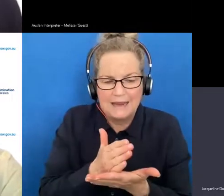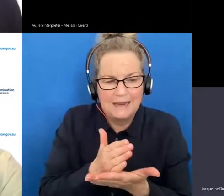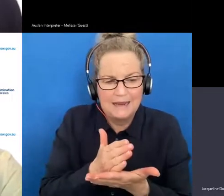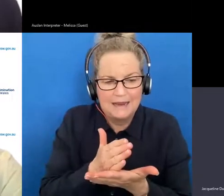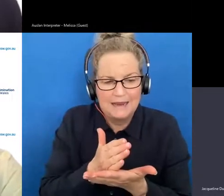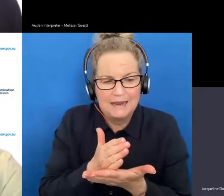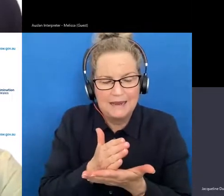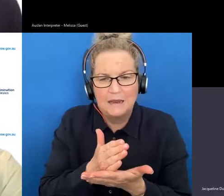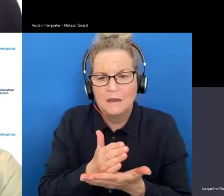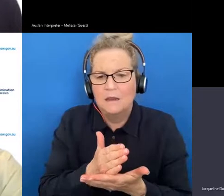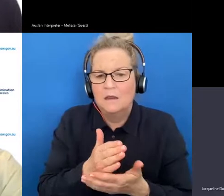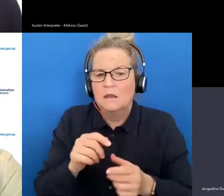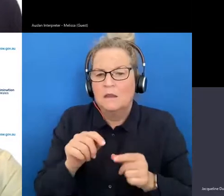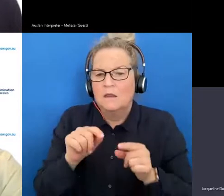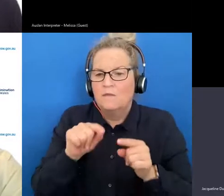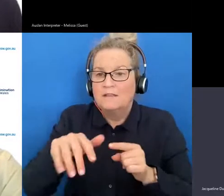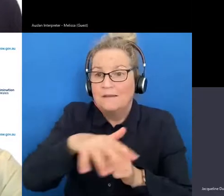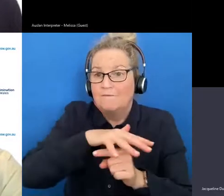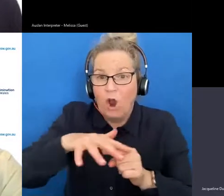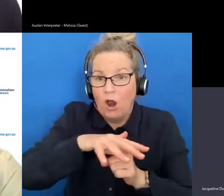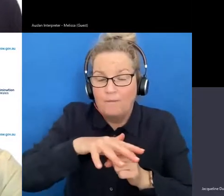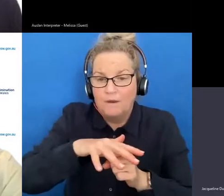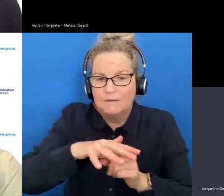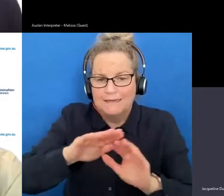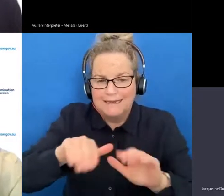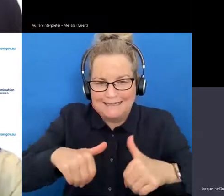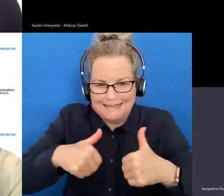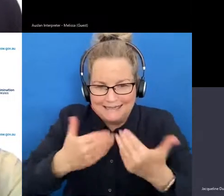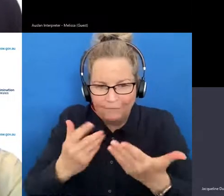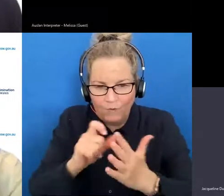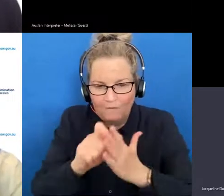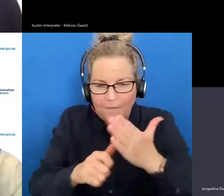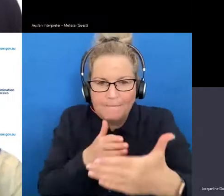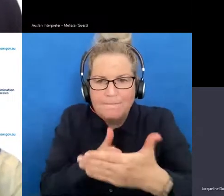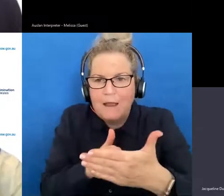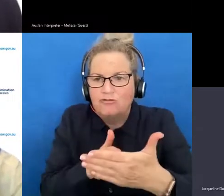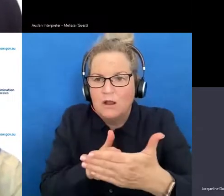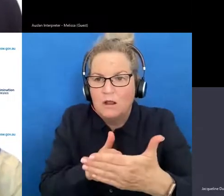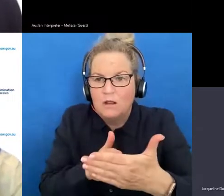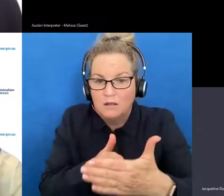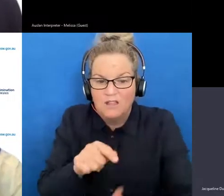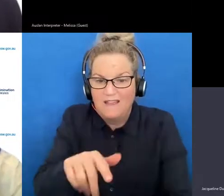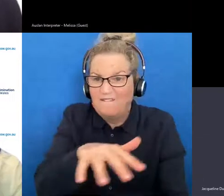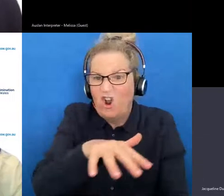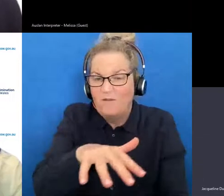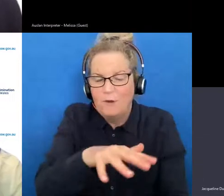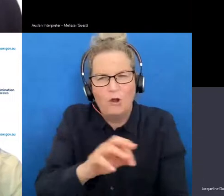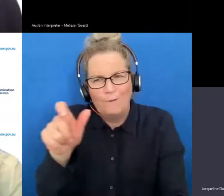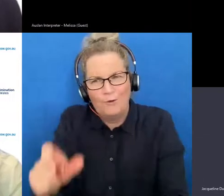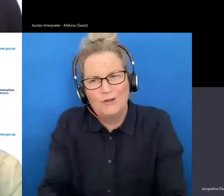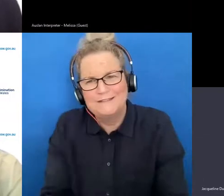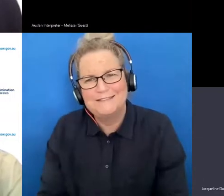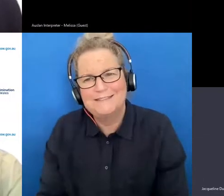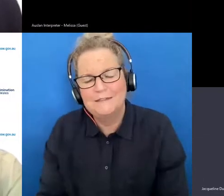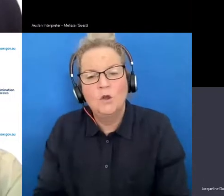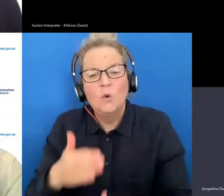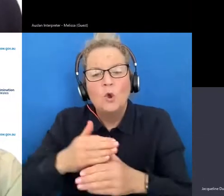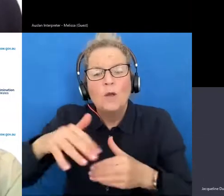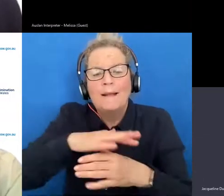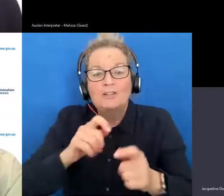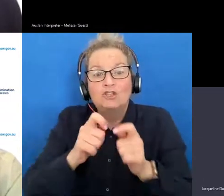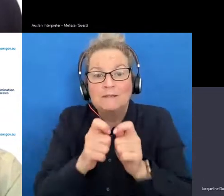the environment that actually puts those barriers in place that causes the disability. So with workplace adjustments,